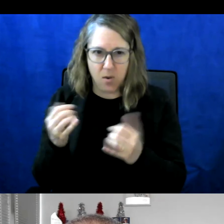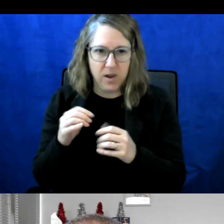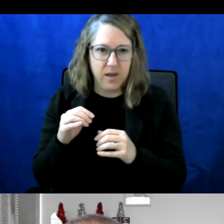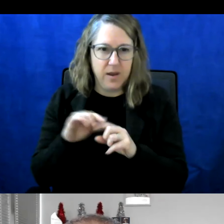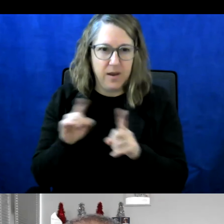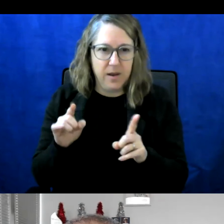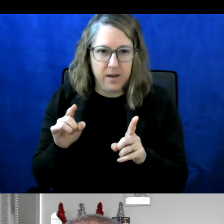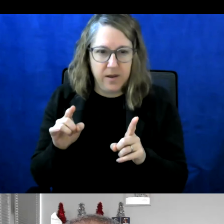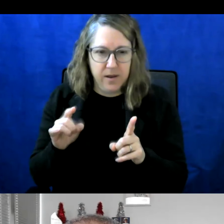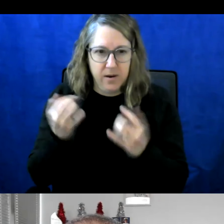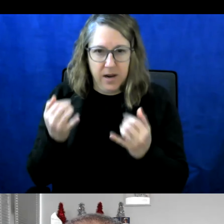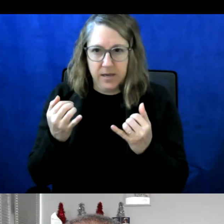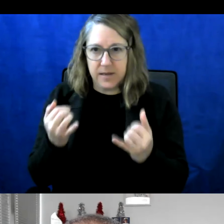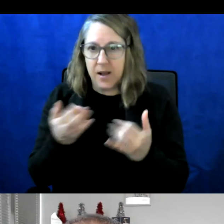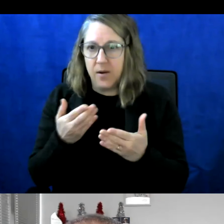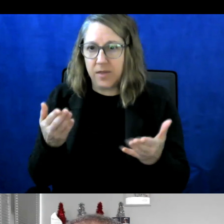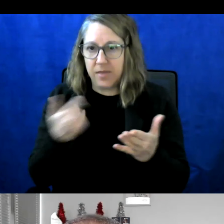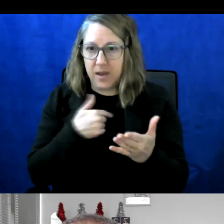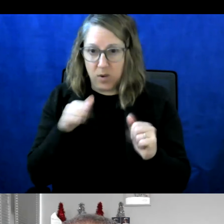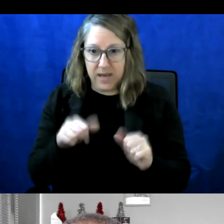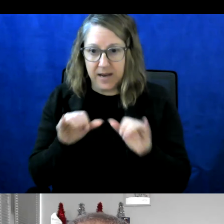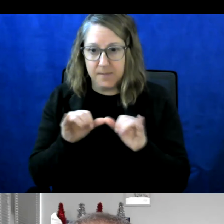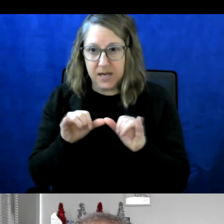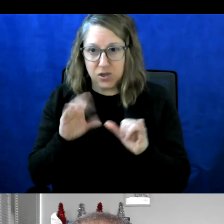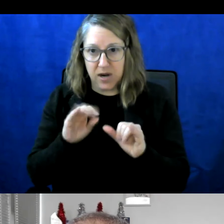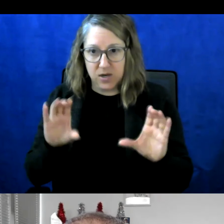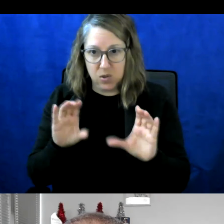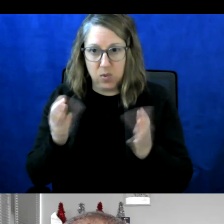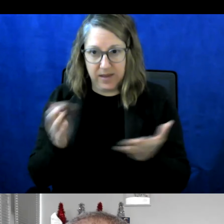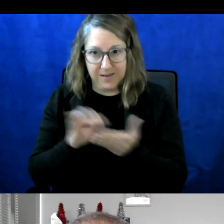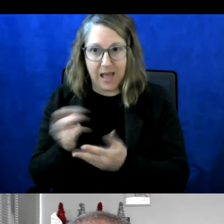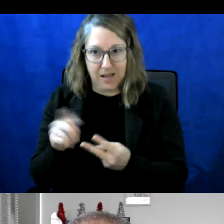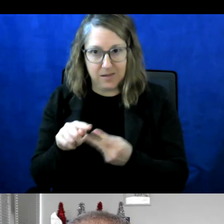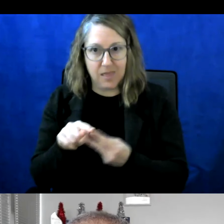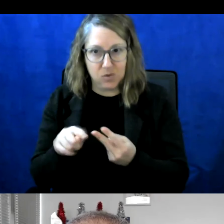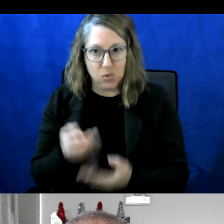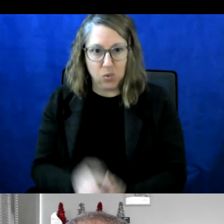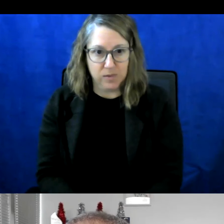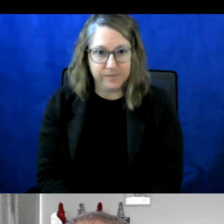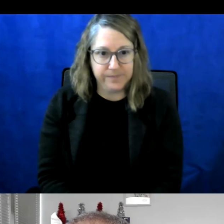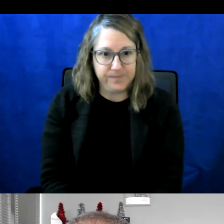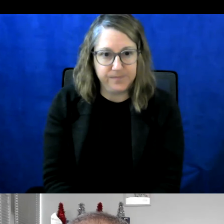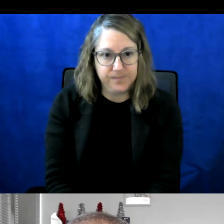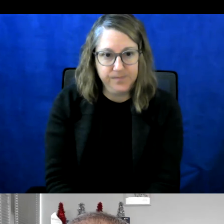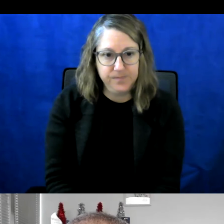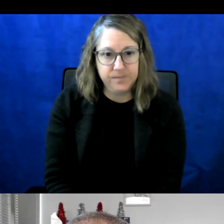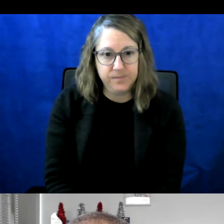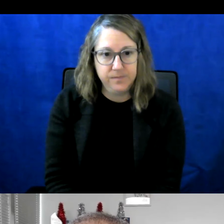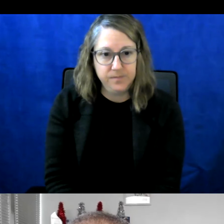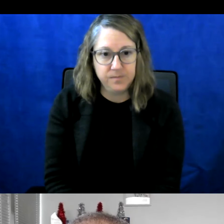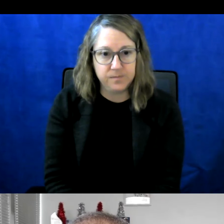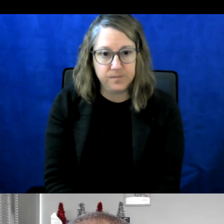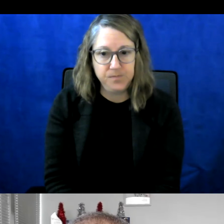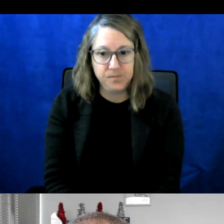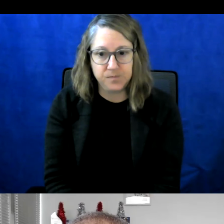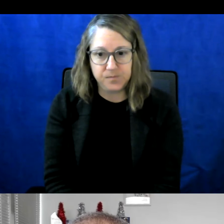right now, for the things that we're able to measure and do things about, it's those two. Okay, let me keep going. I'm gonna go a little